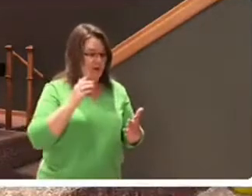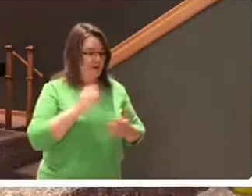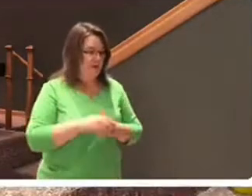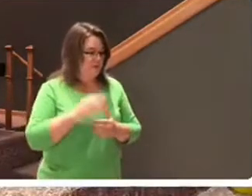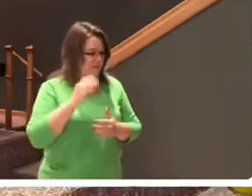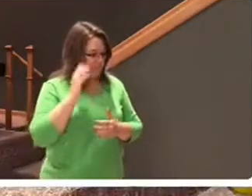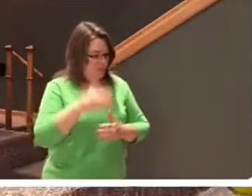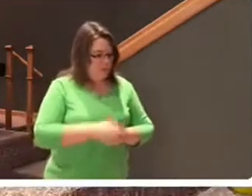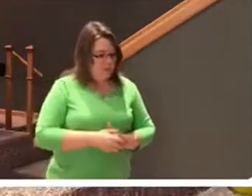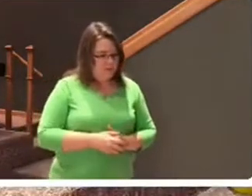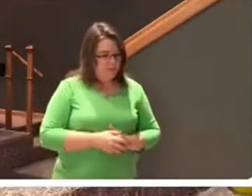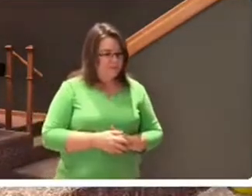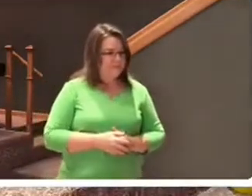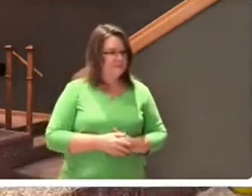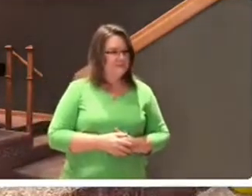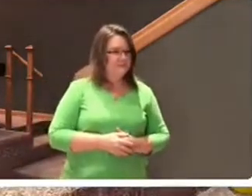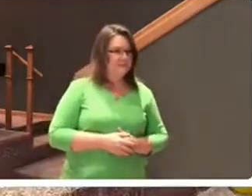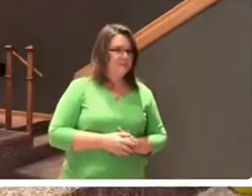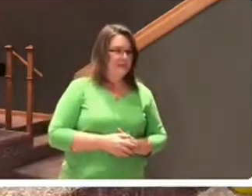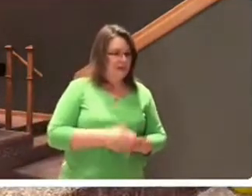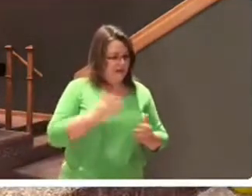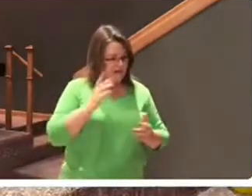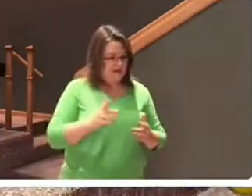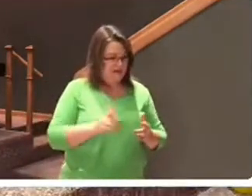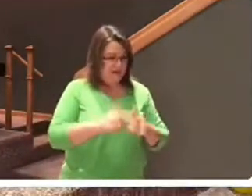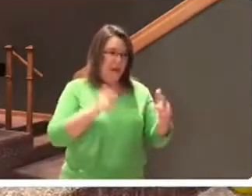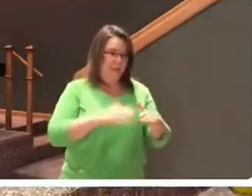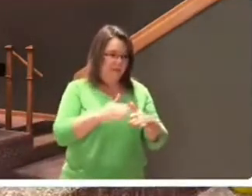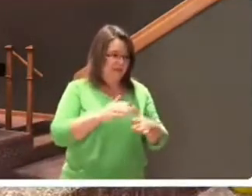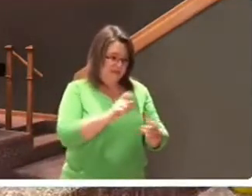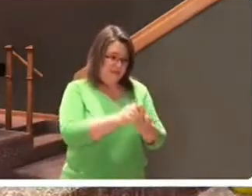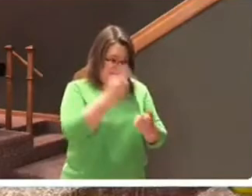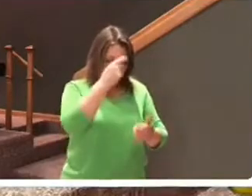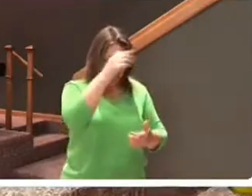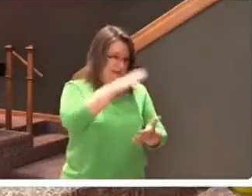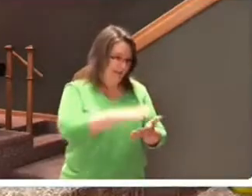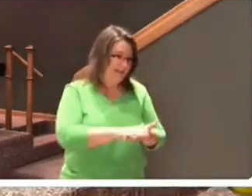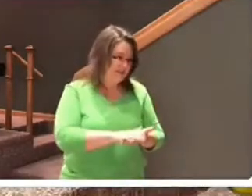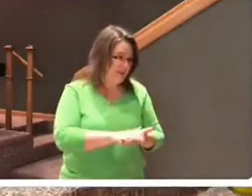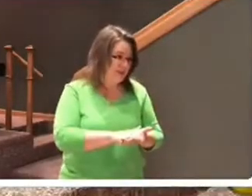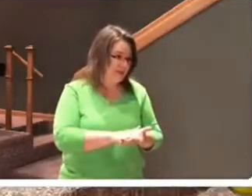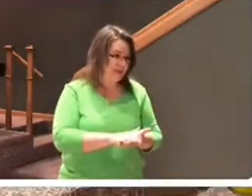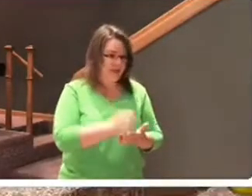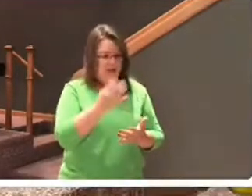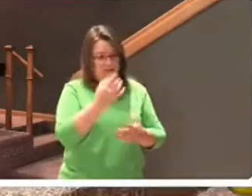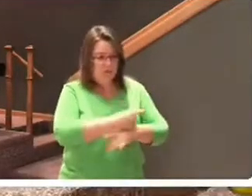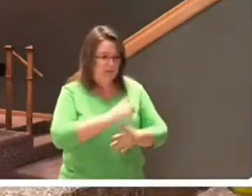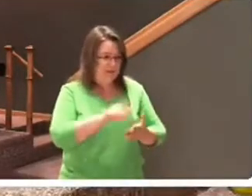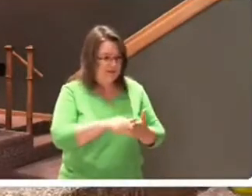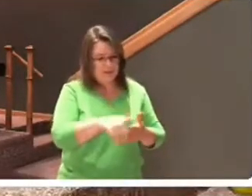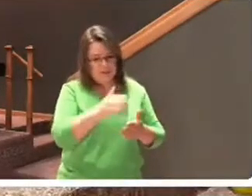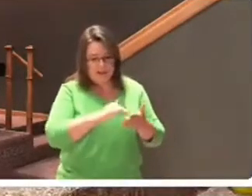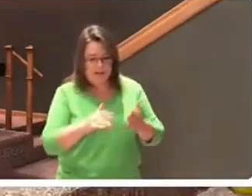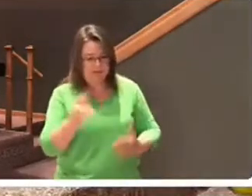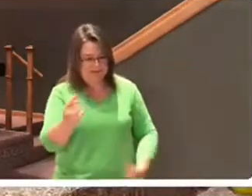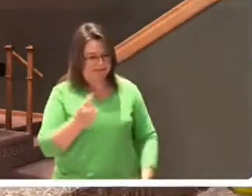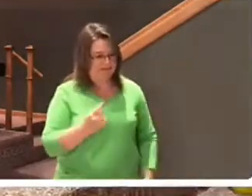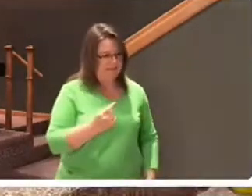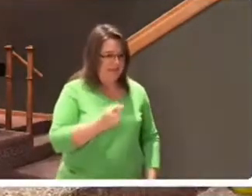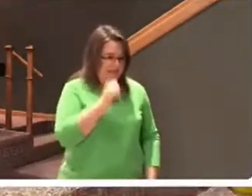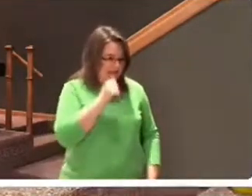trusting the Lord was... it's a big step, especially for my husband. A few days later, another student approached us